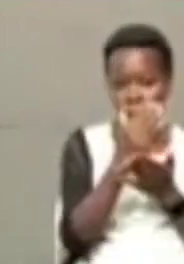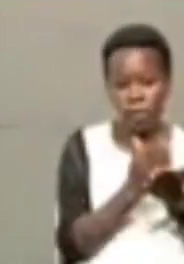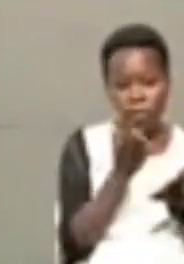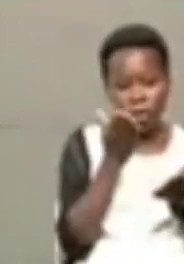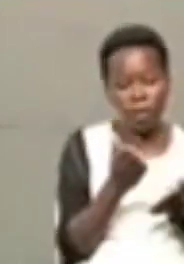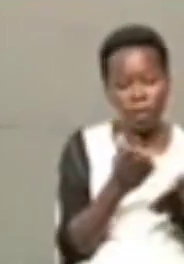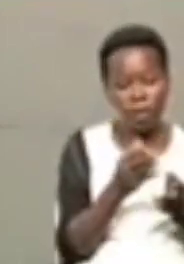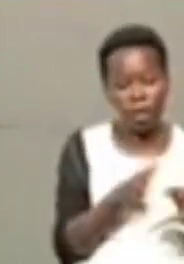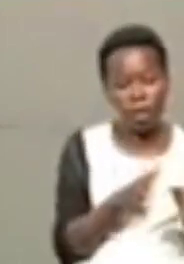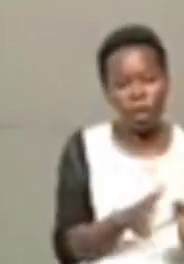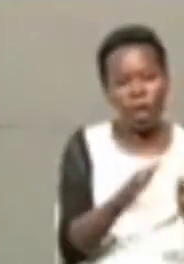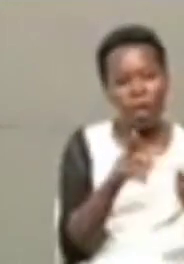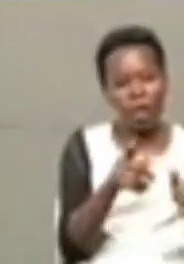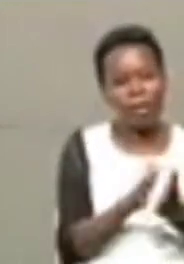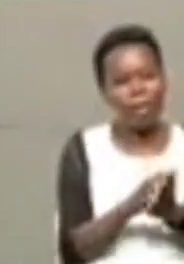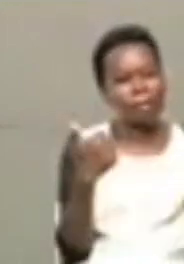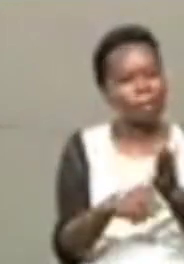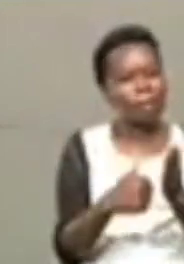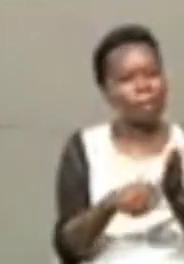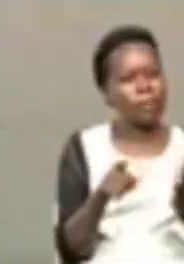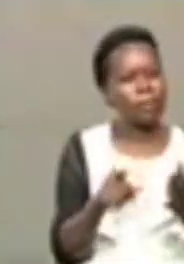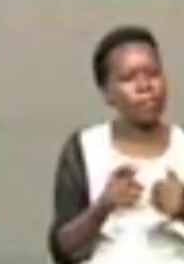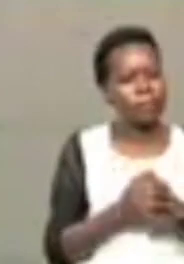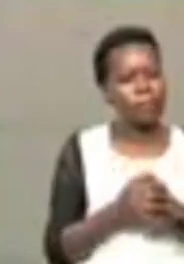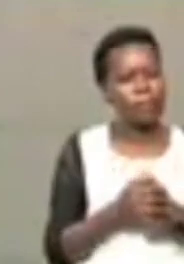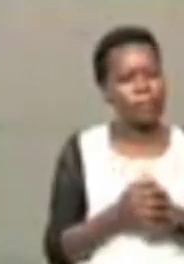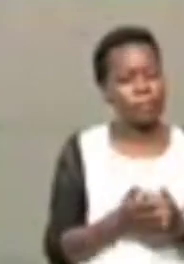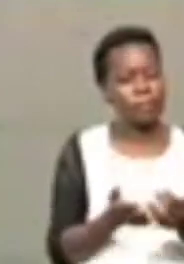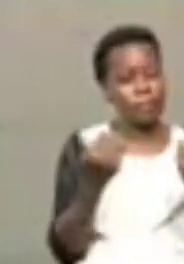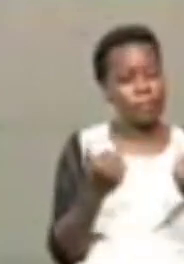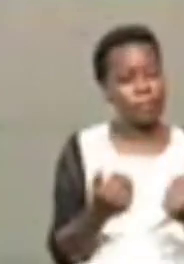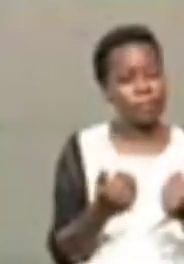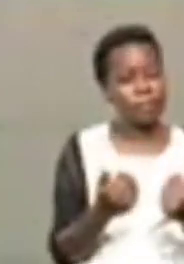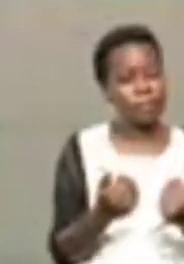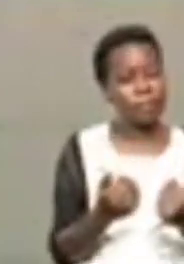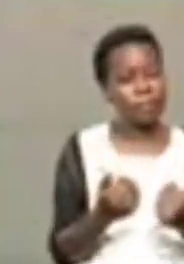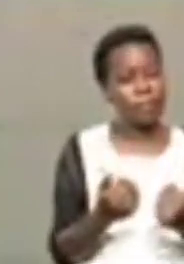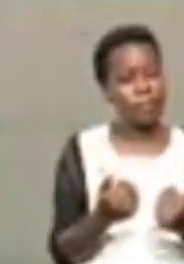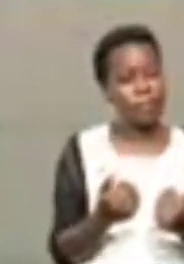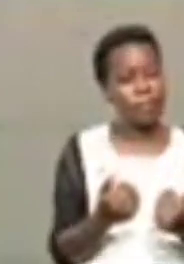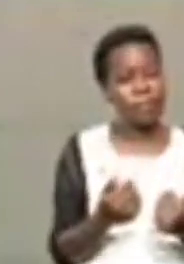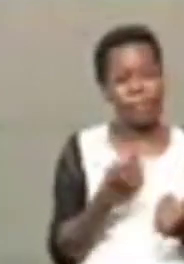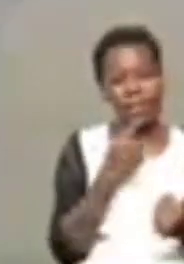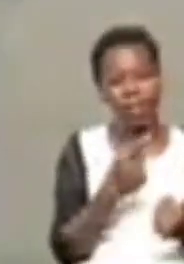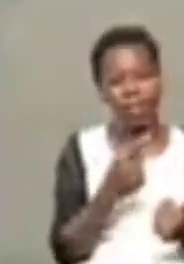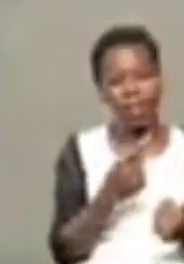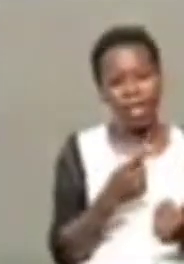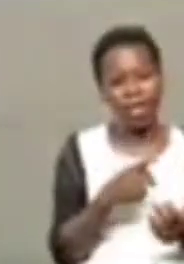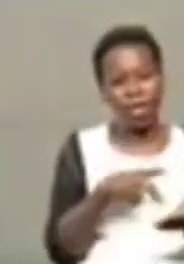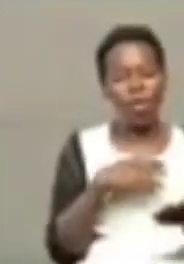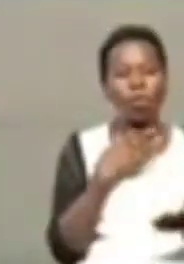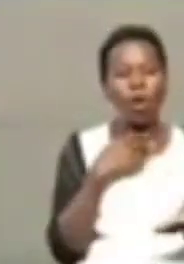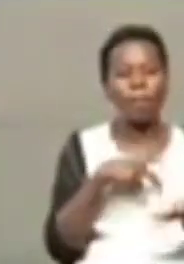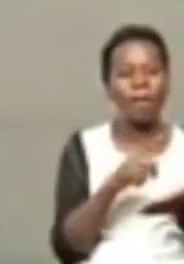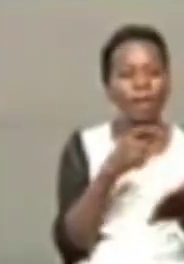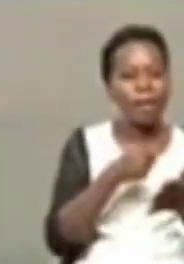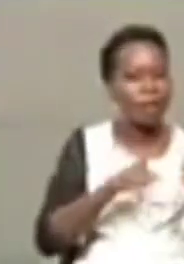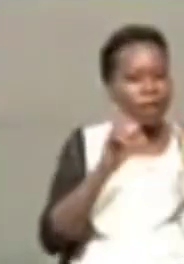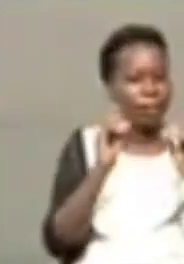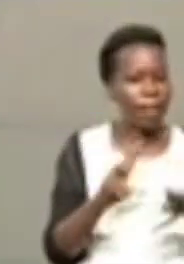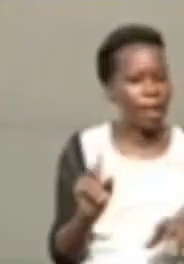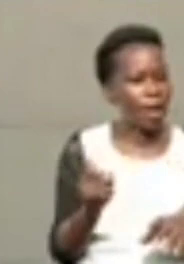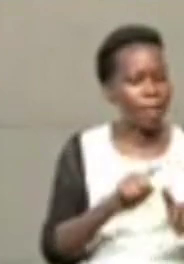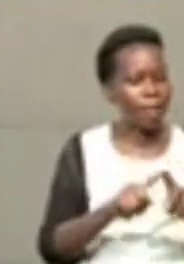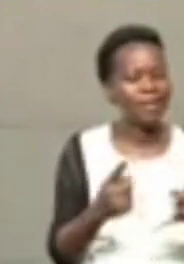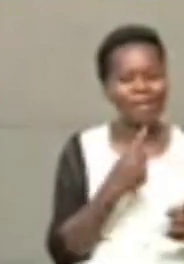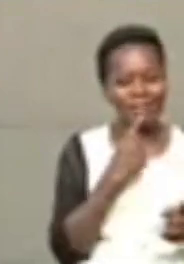finding this modus operandi problematic. And that's why they're up in arms. They're not saying we don't want to pay taxes, but they're saying, listen